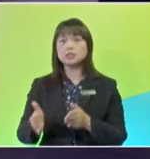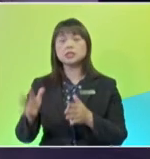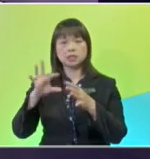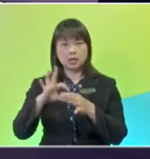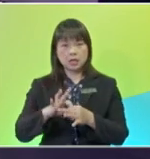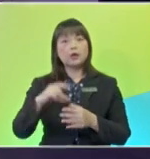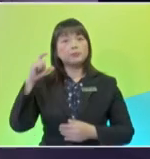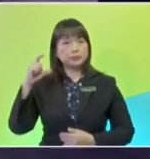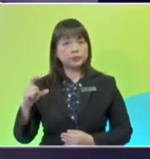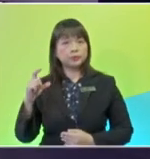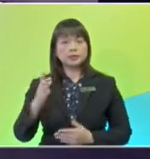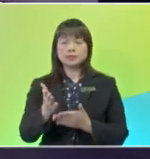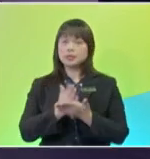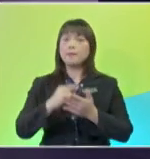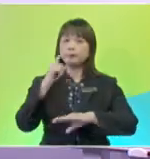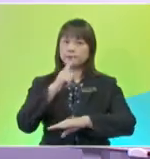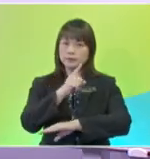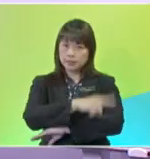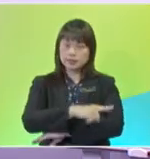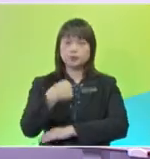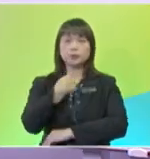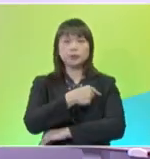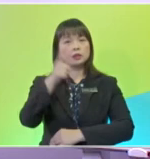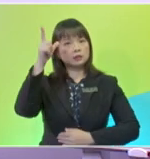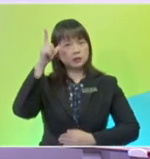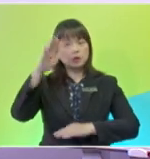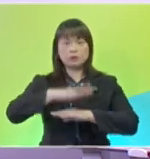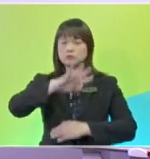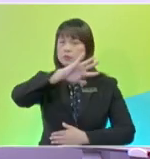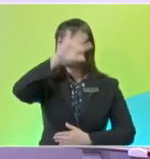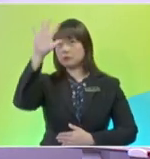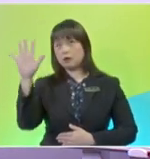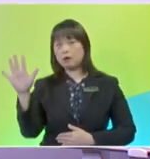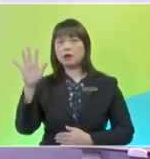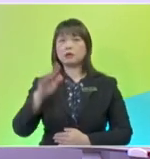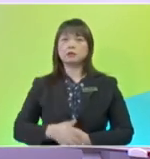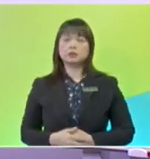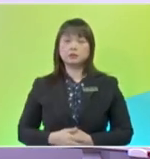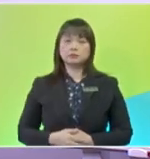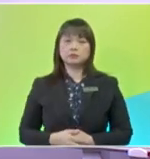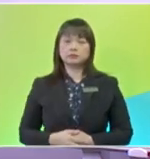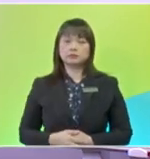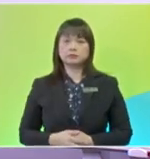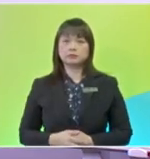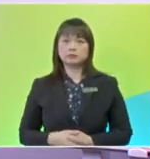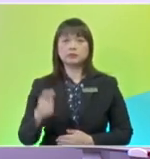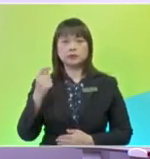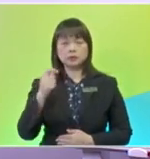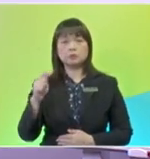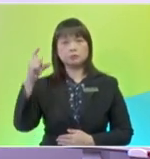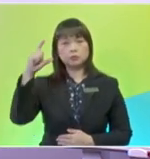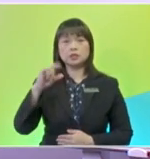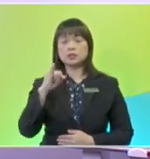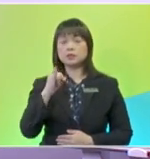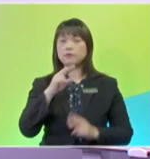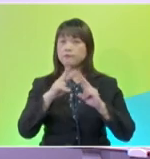right? Because some days when we look up to the sky, the moon is full, right? We can see the moon very bright. And some days,